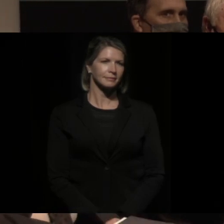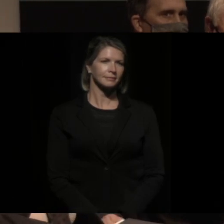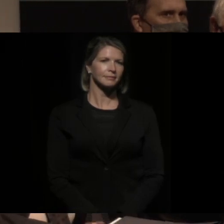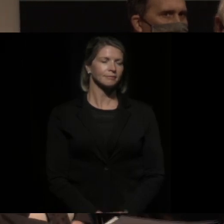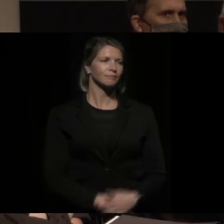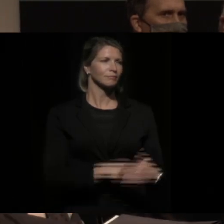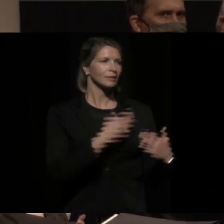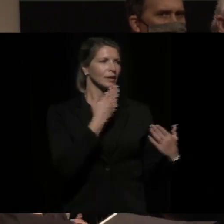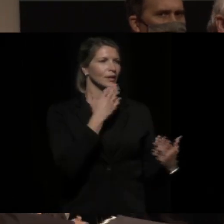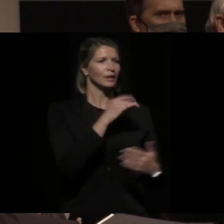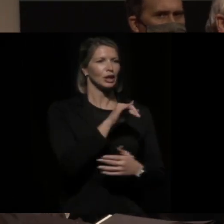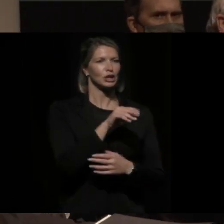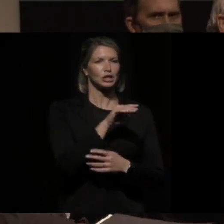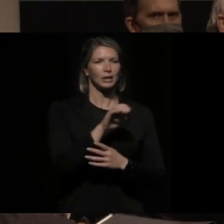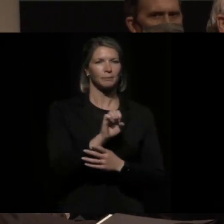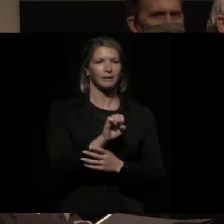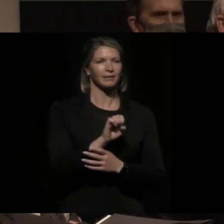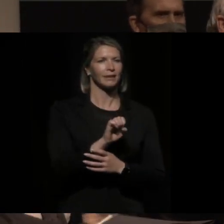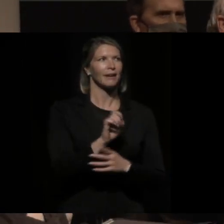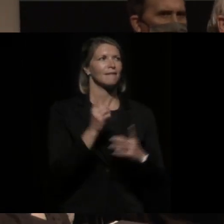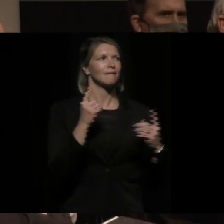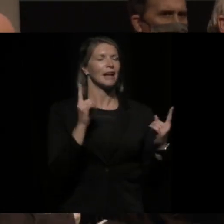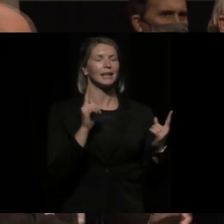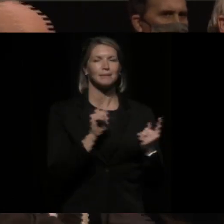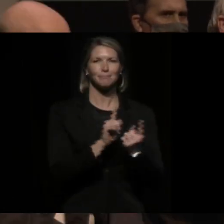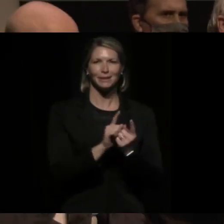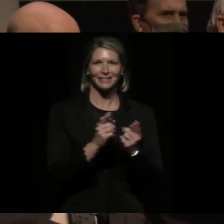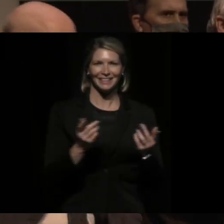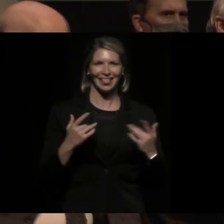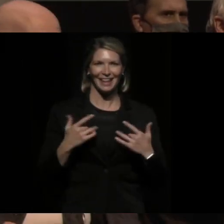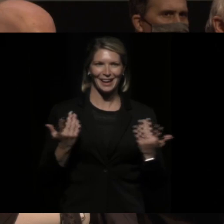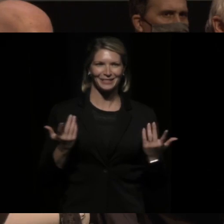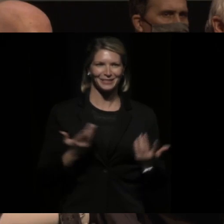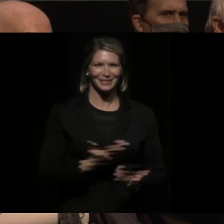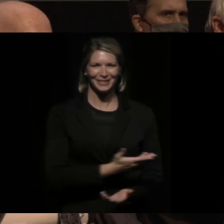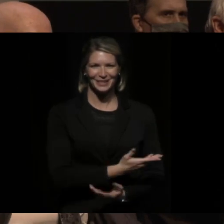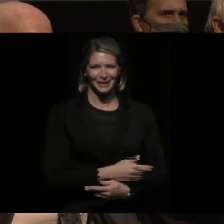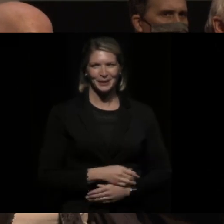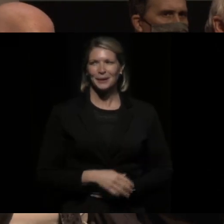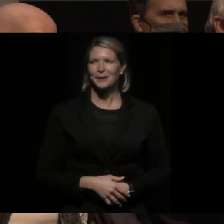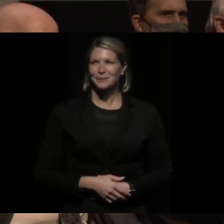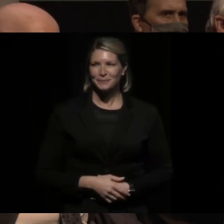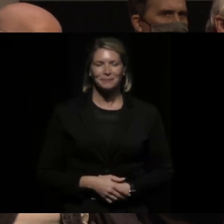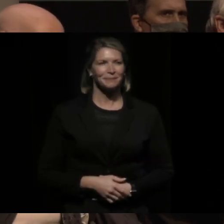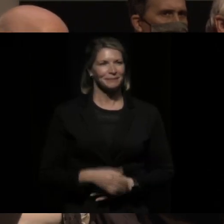Thanks, Jamie. What a pleasure to be here in person, hey? Finally. Although I have to tell you, the